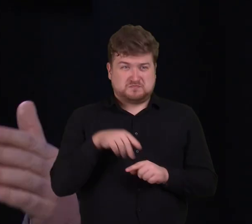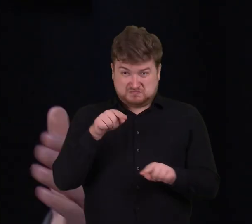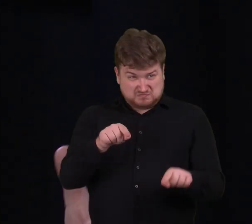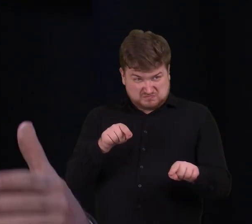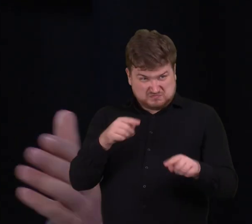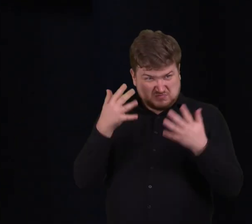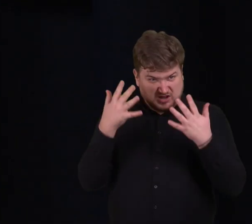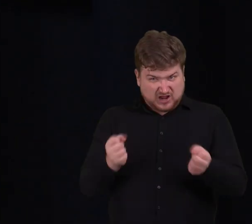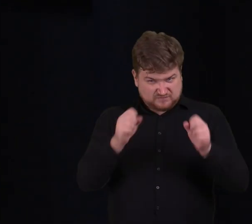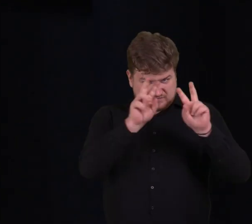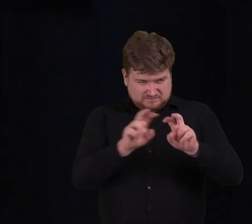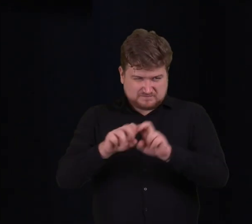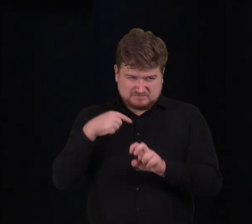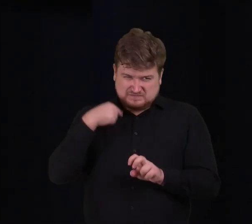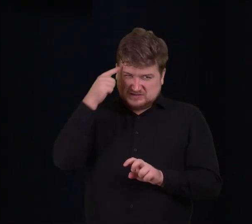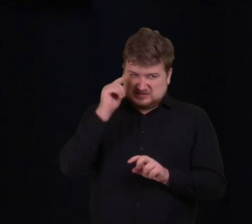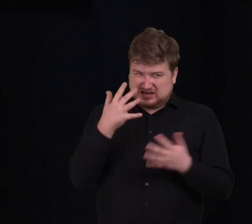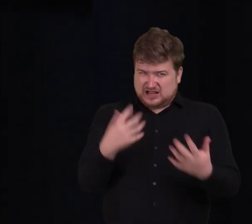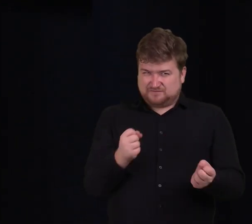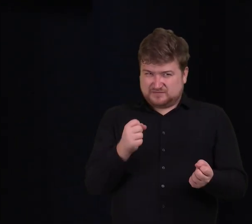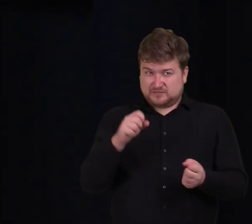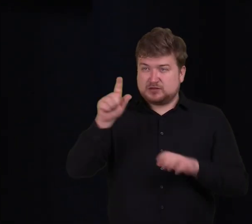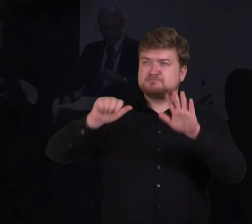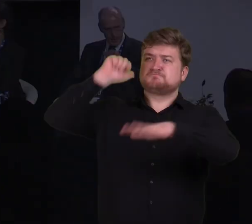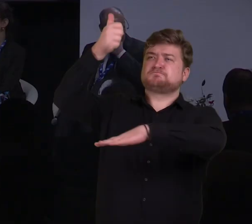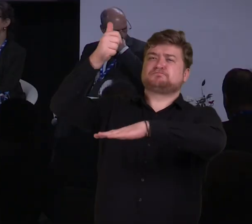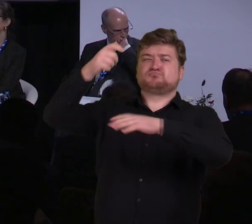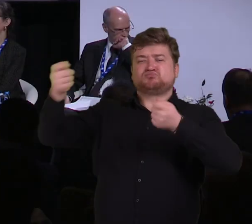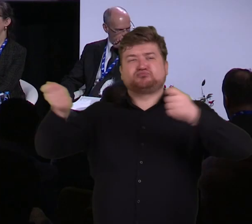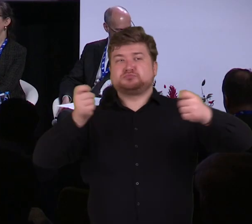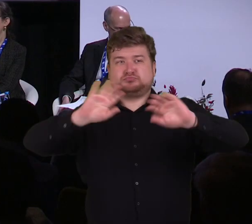to make this decentralization effective?